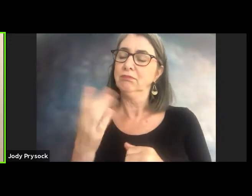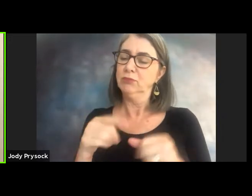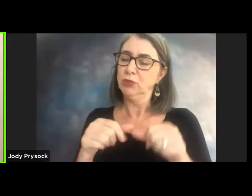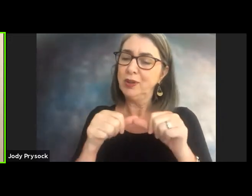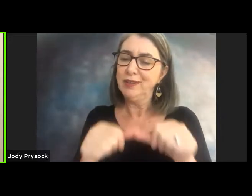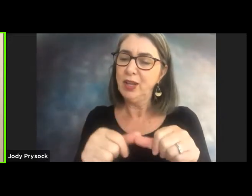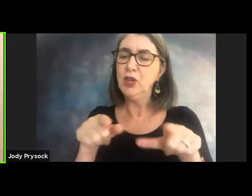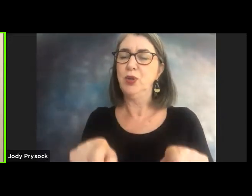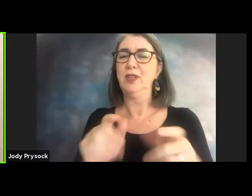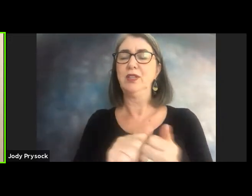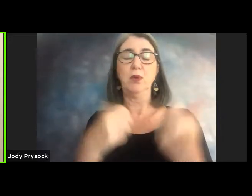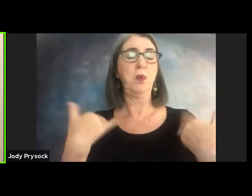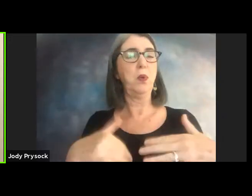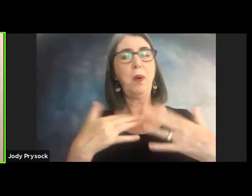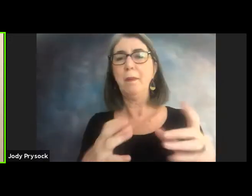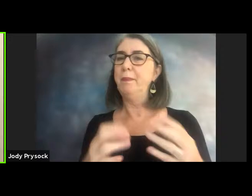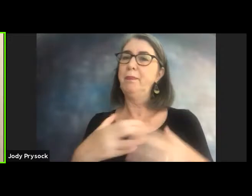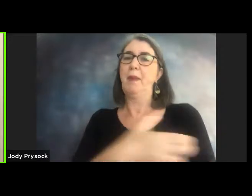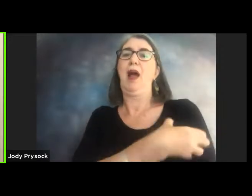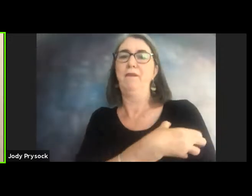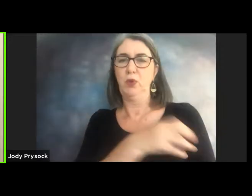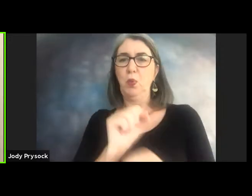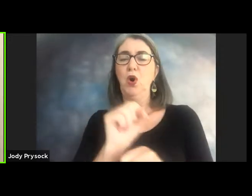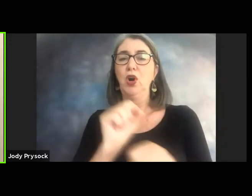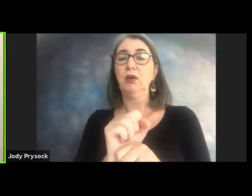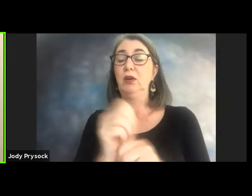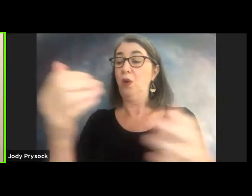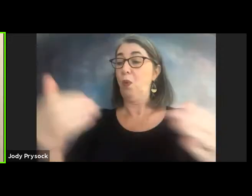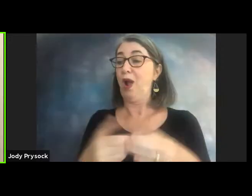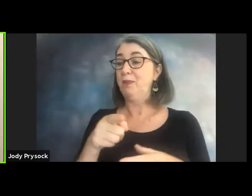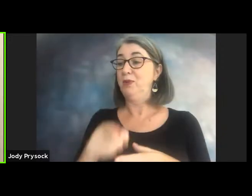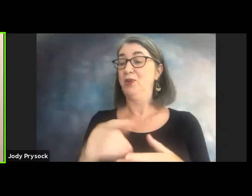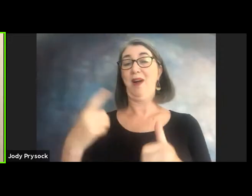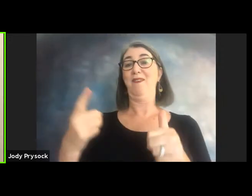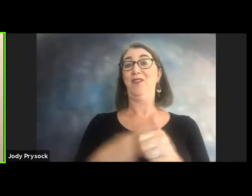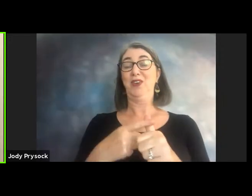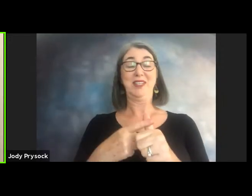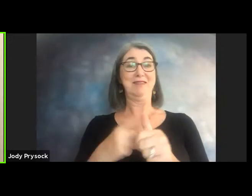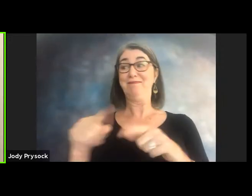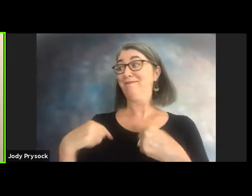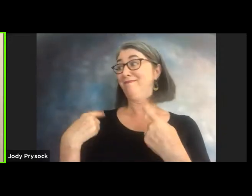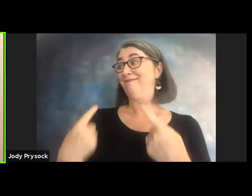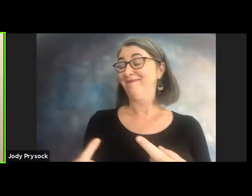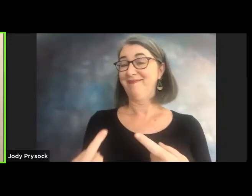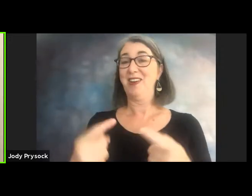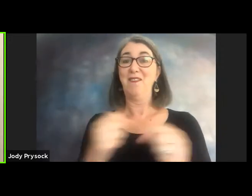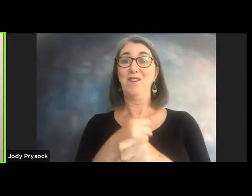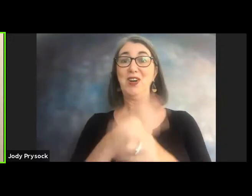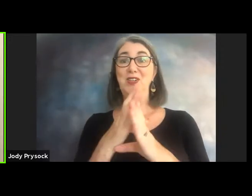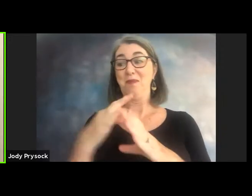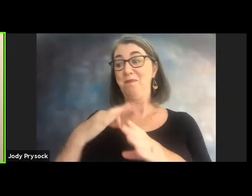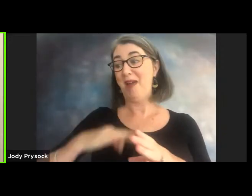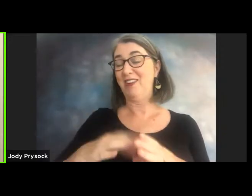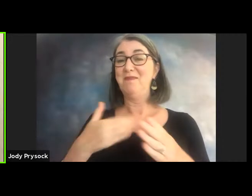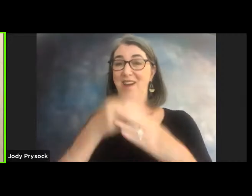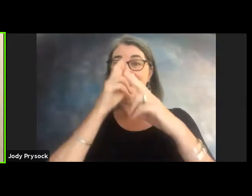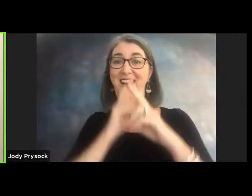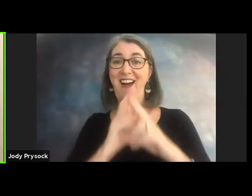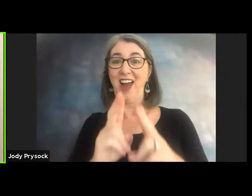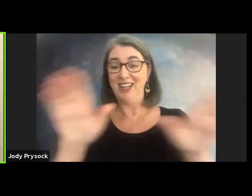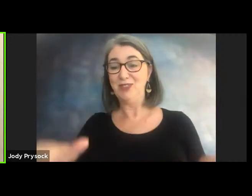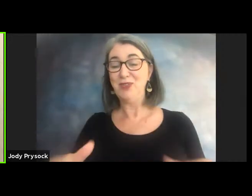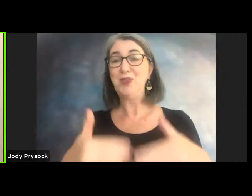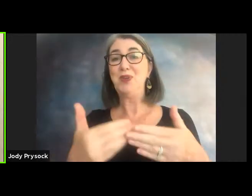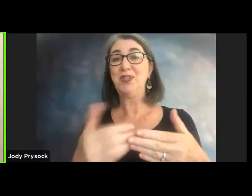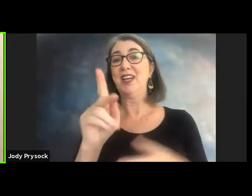doing this transformative work. To welcome you to our first ever virtual benefit, it is my honor to